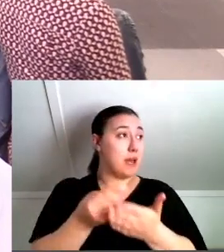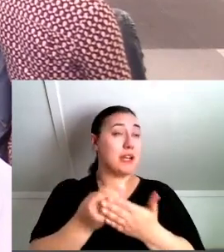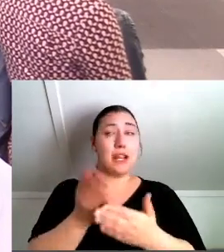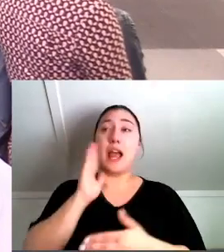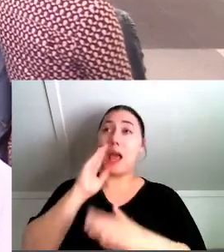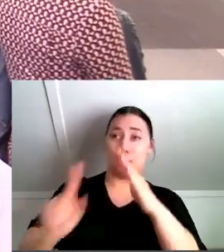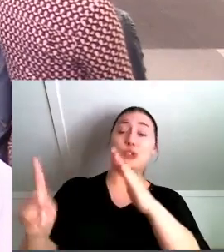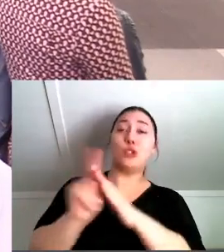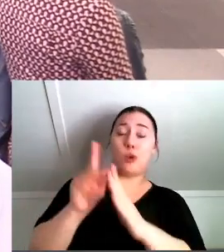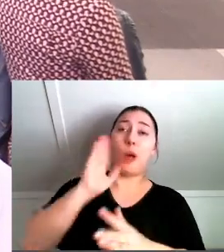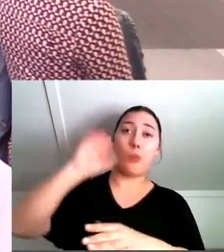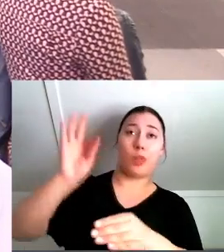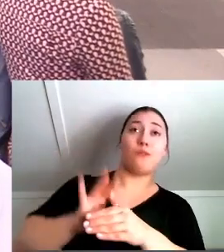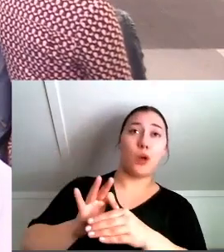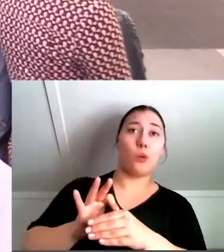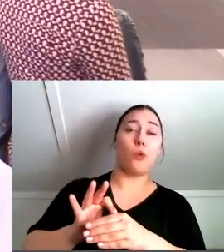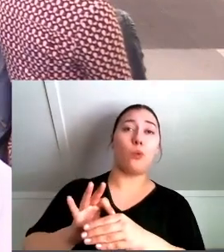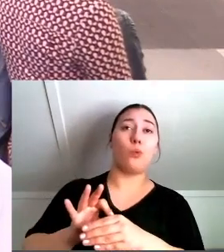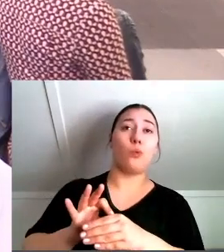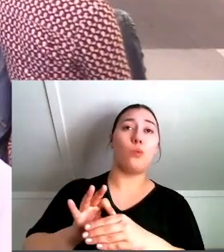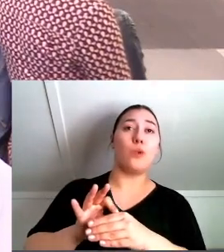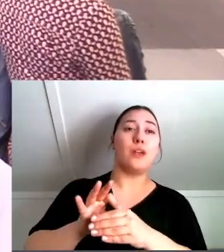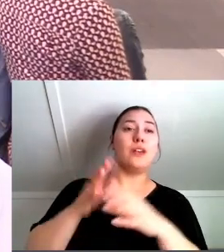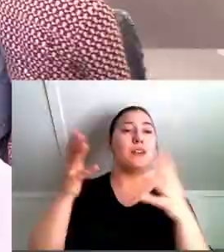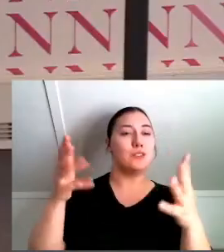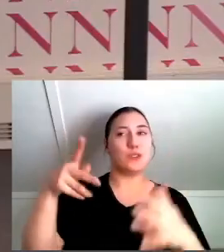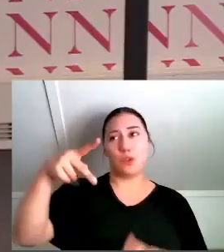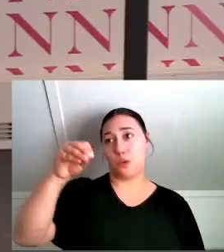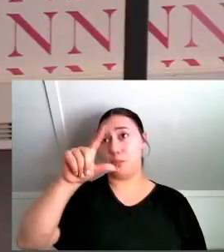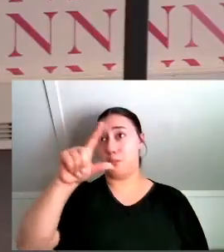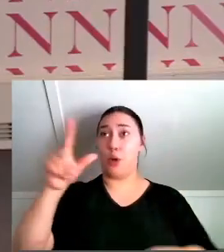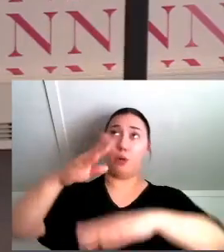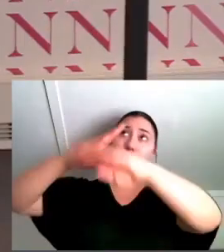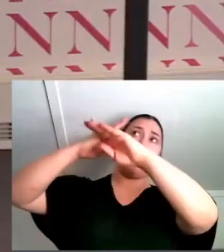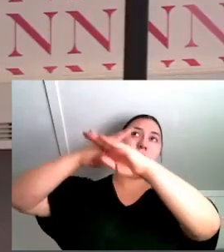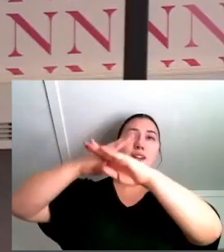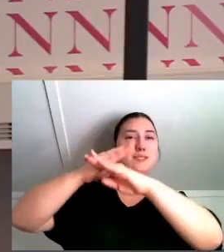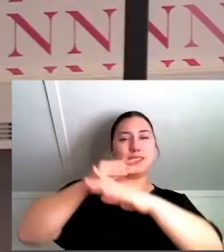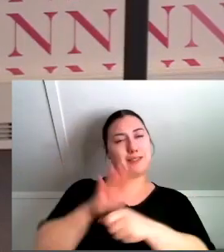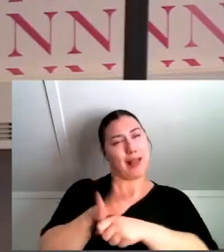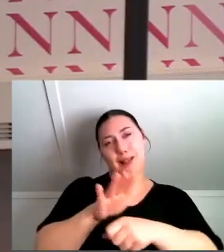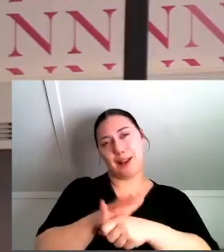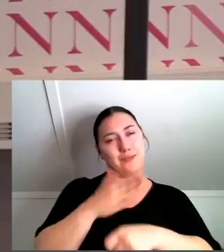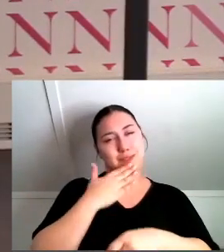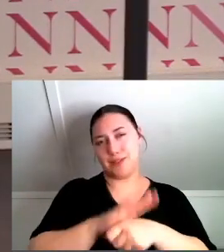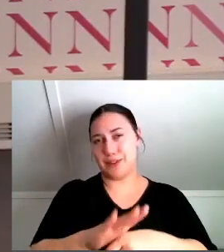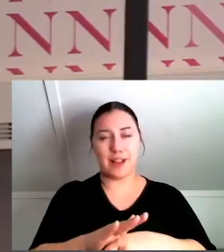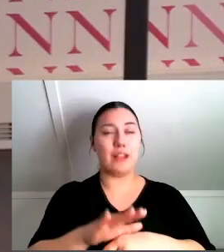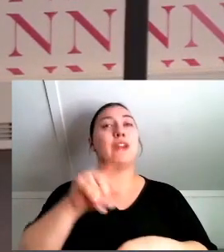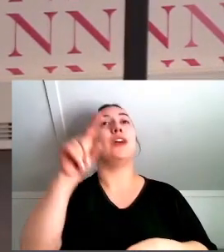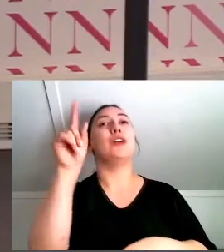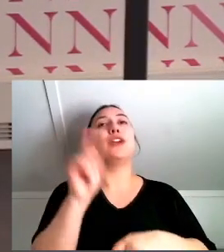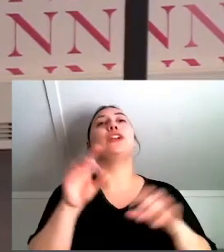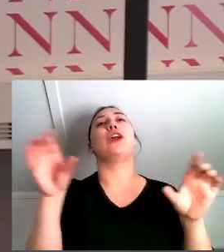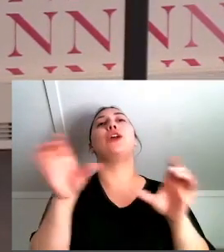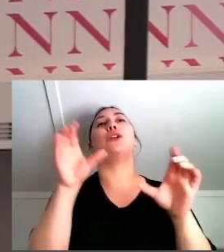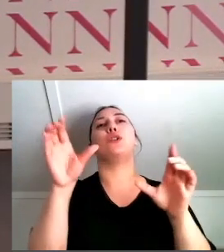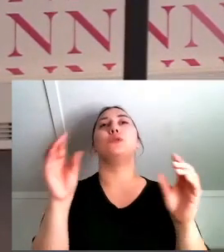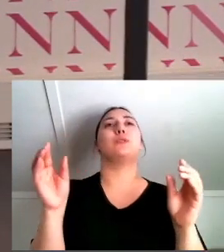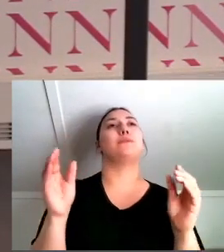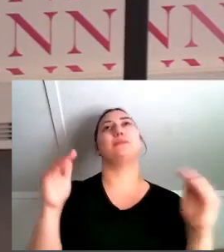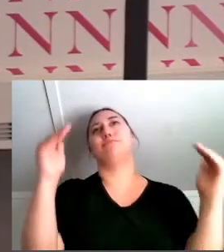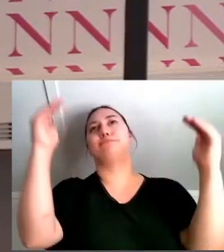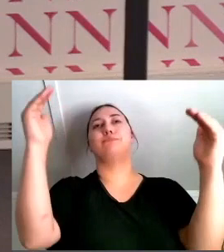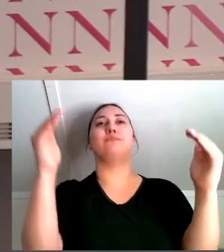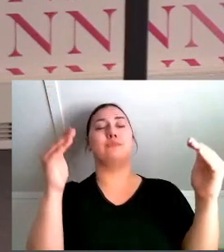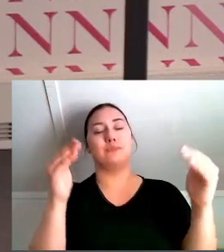vote. So a poll tax ain't enough. Right, they're gonna have to do something else. And that's where you get like,